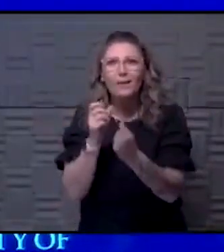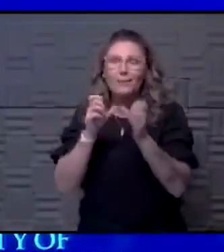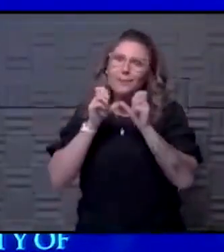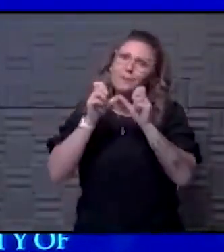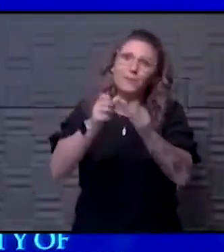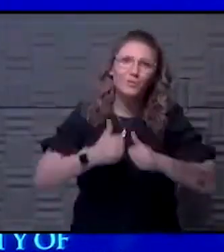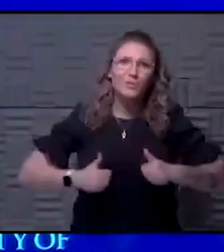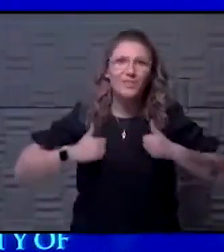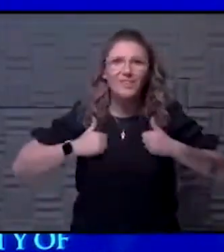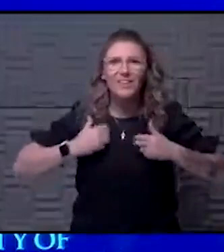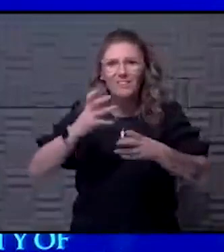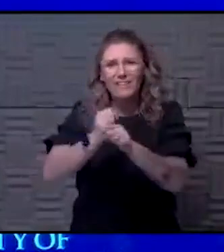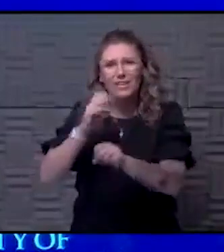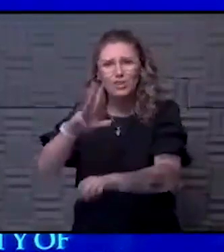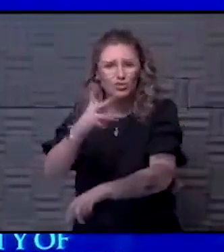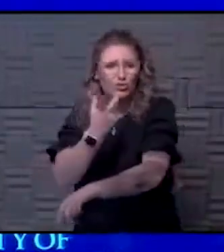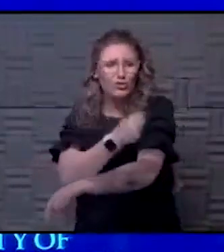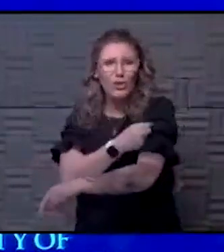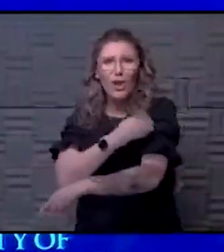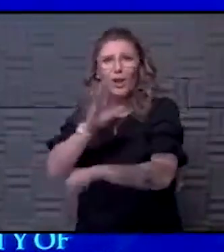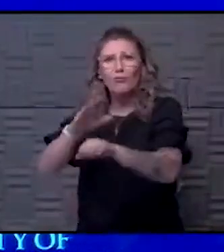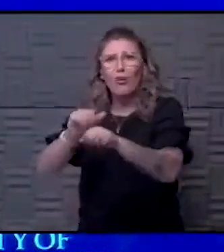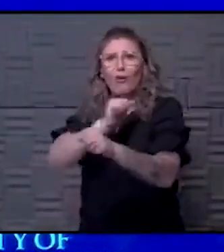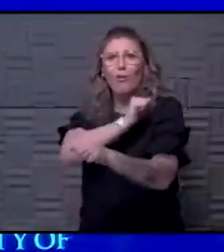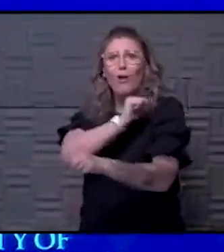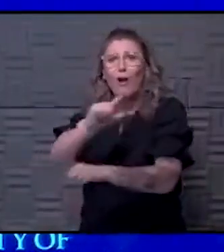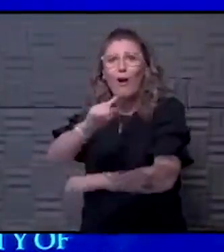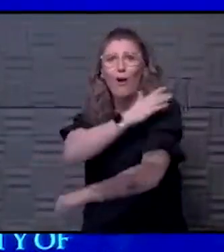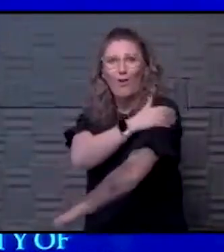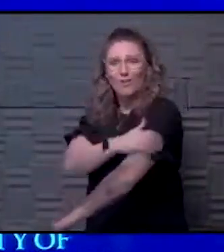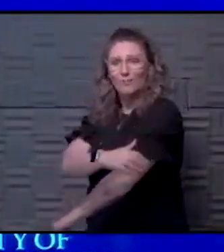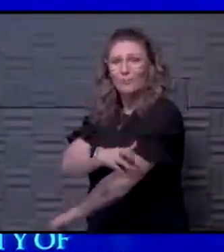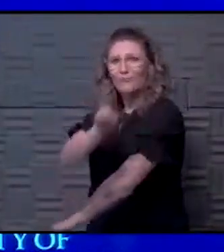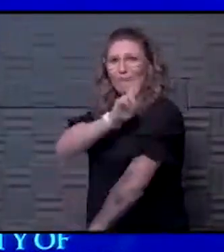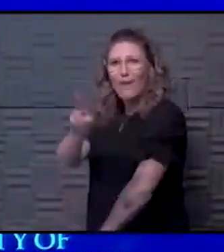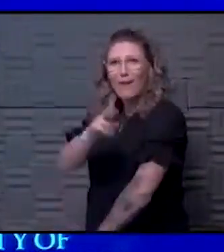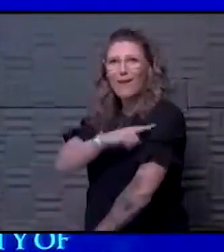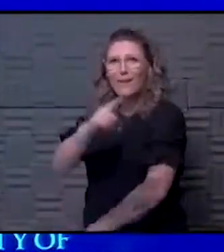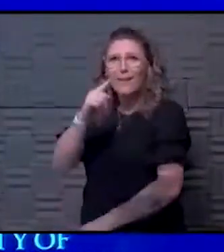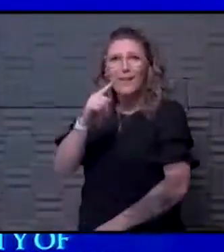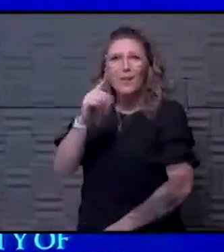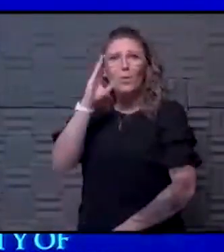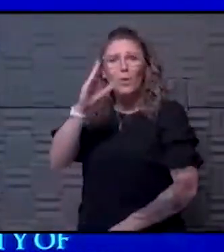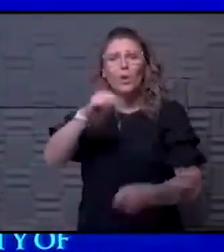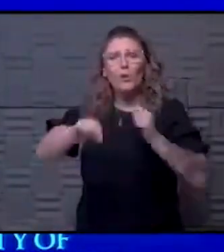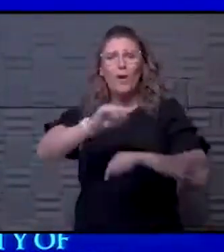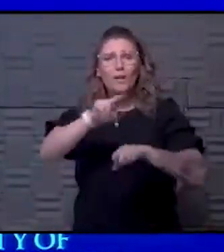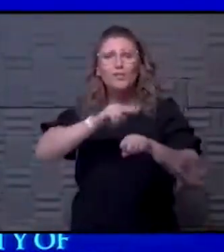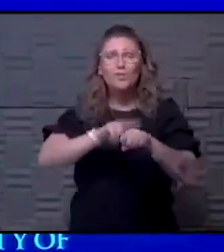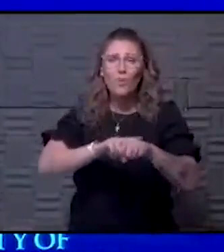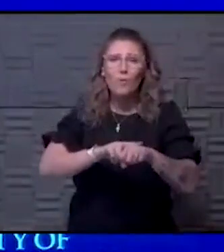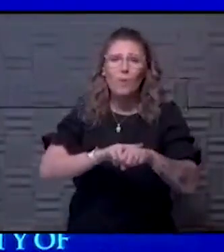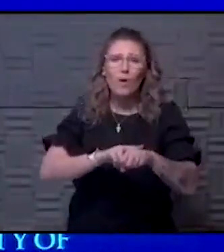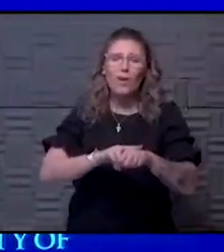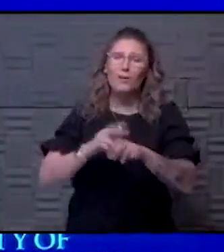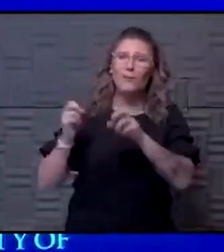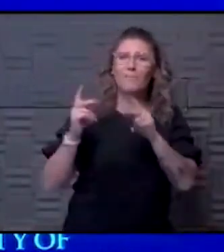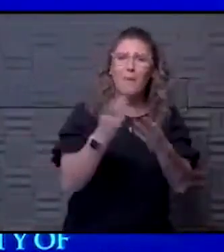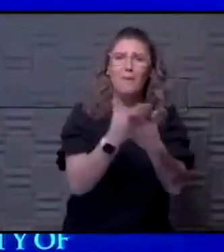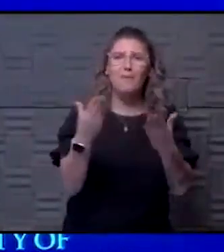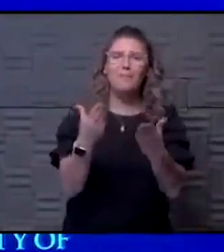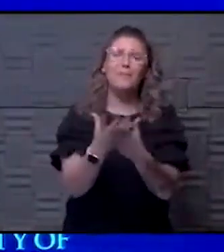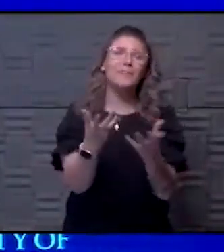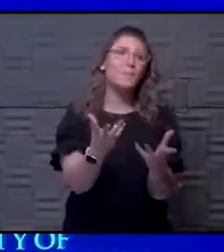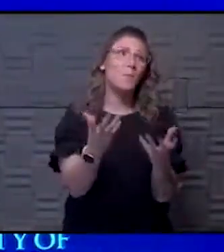your shot. It's a call to arms. That's what's going to help us get back to normal. That's what's going to help us get back to the things that we want to